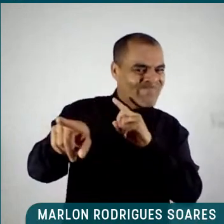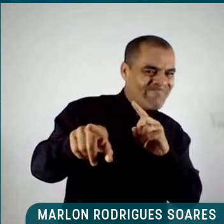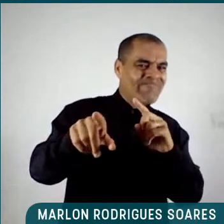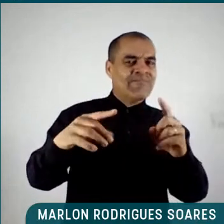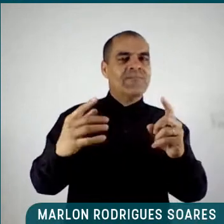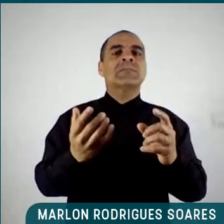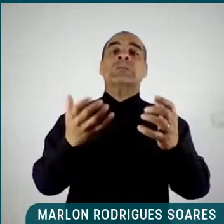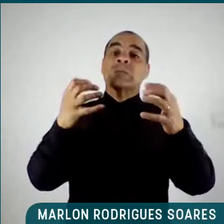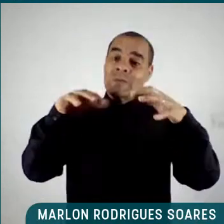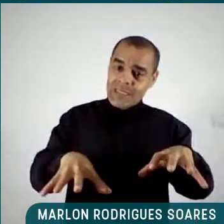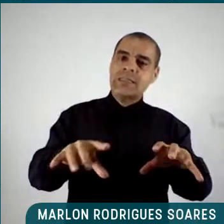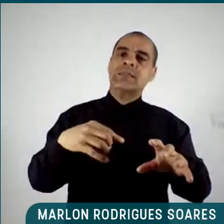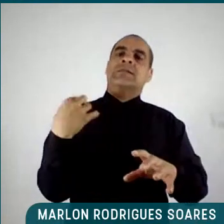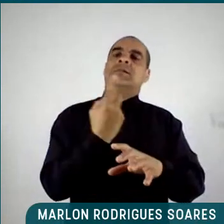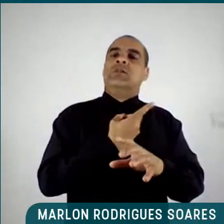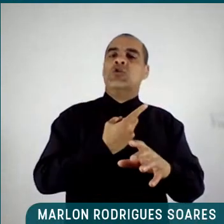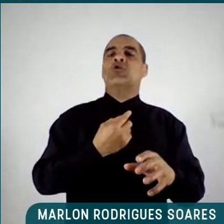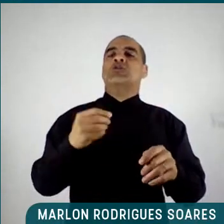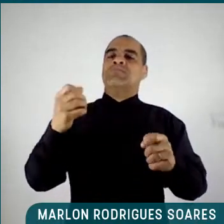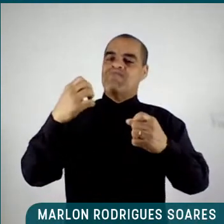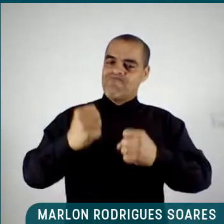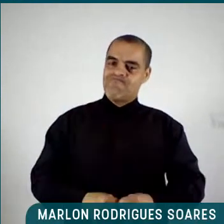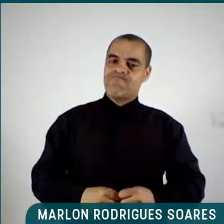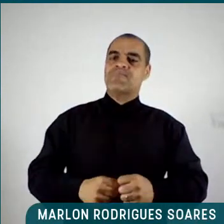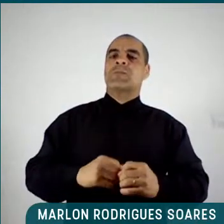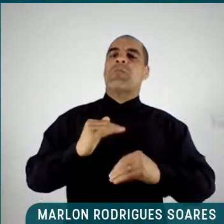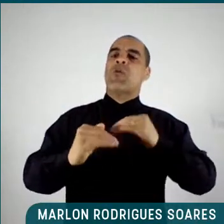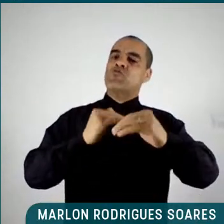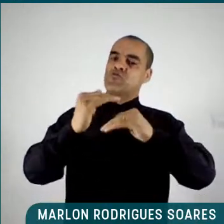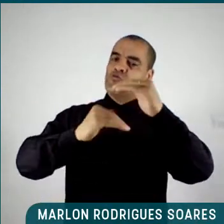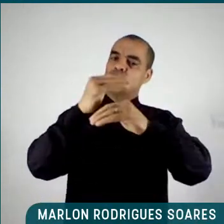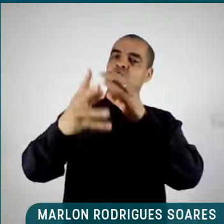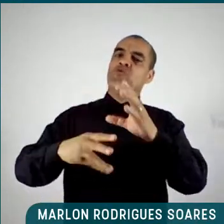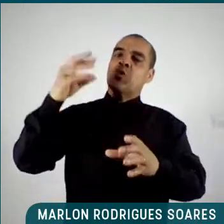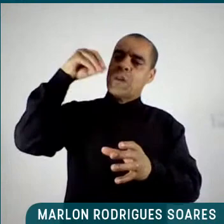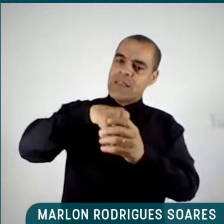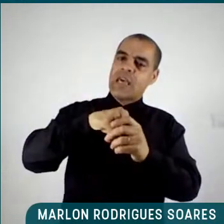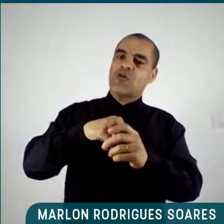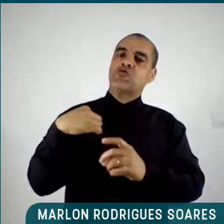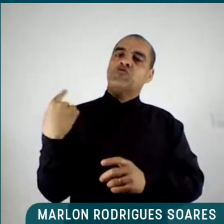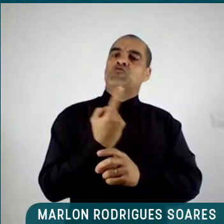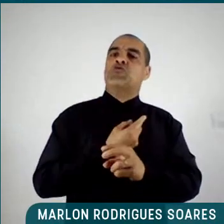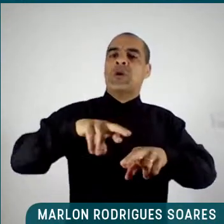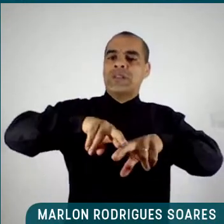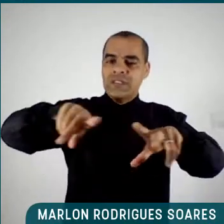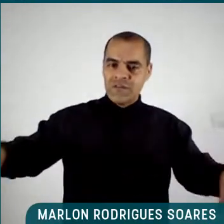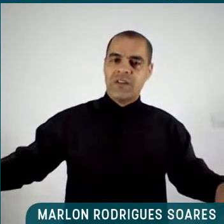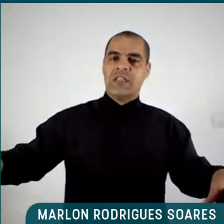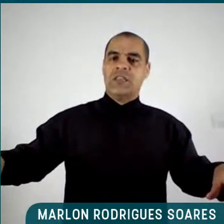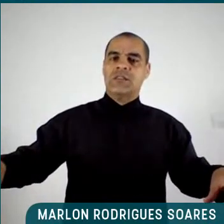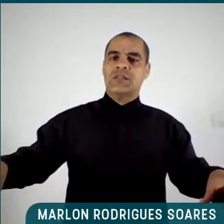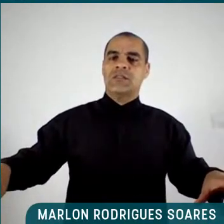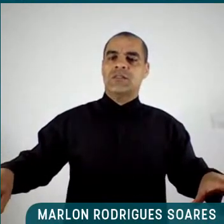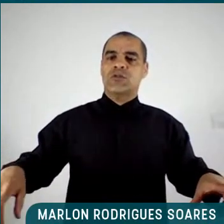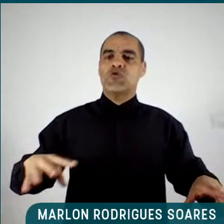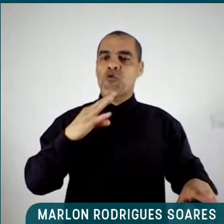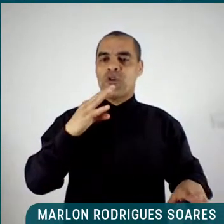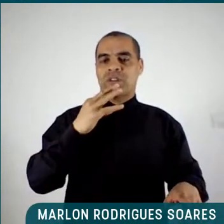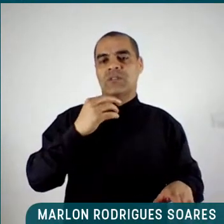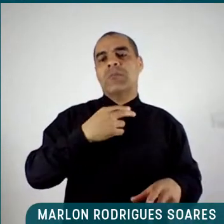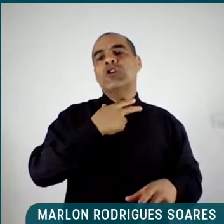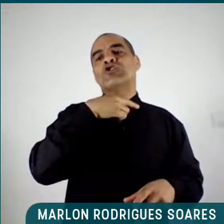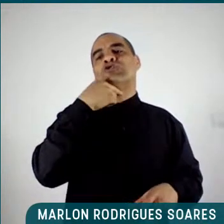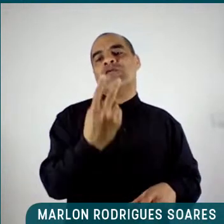e put é us assim, together. Sometimes we are going to agree e é on assim que things, nós but other ajudamos times we are pessoas not a going to essas agree. conversas. And I think that